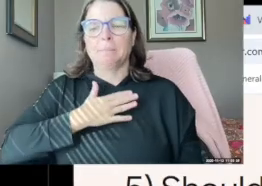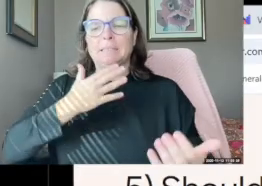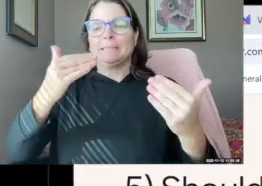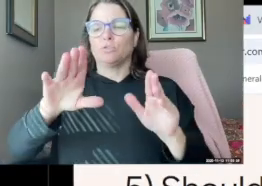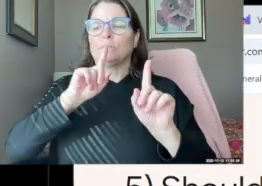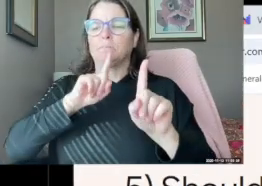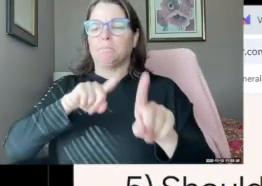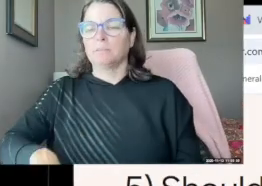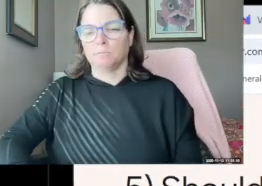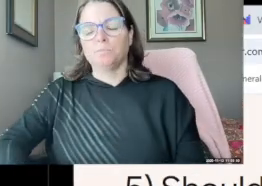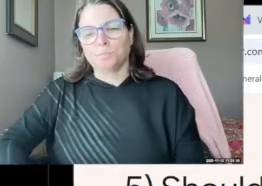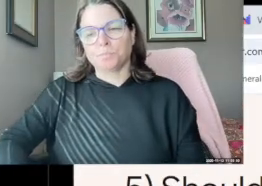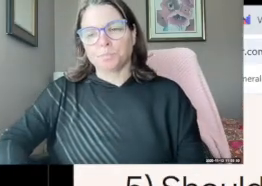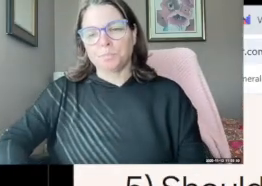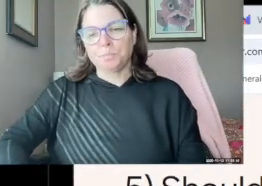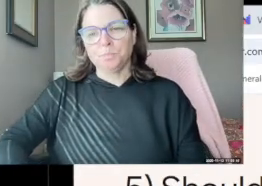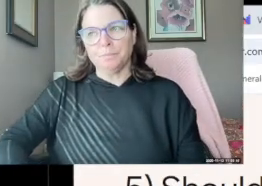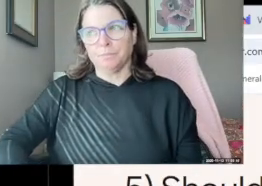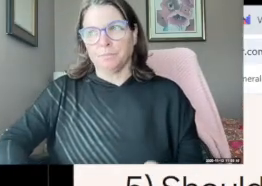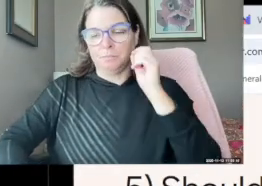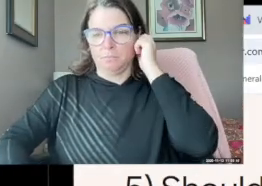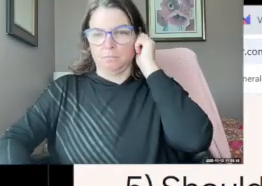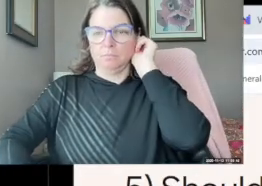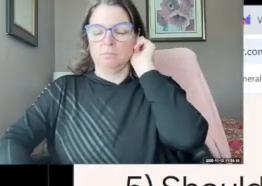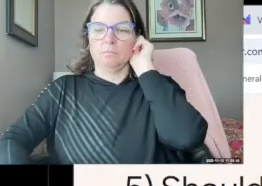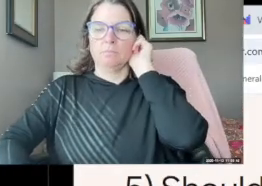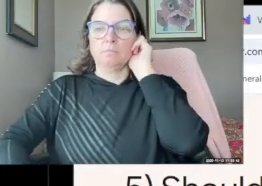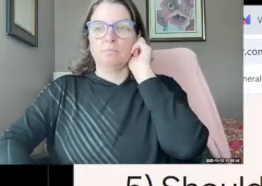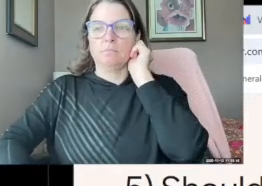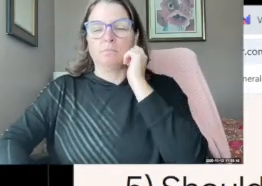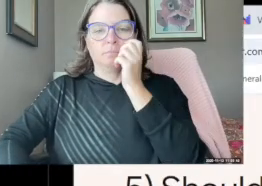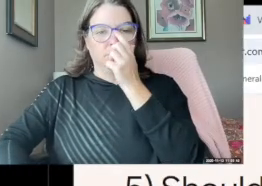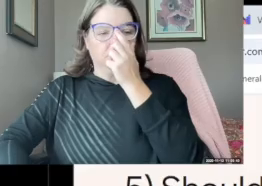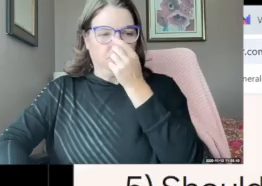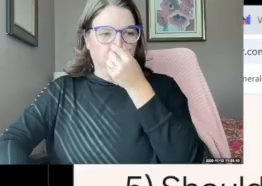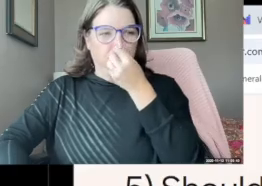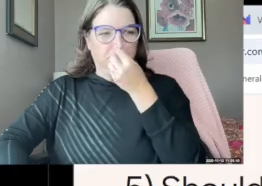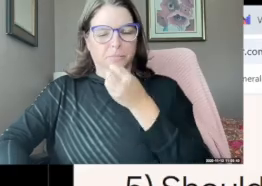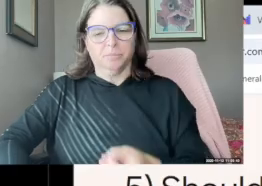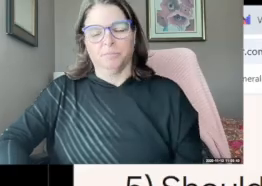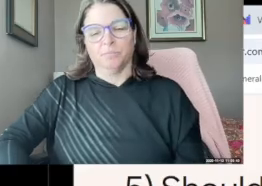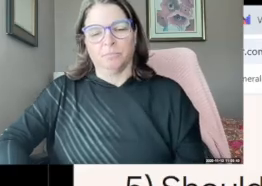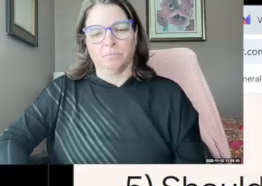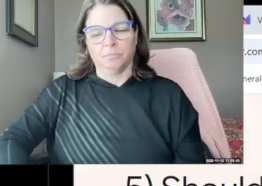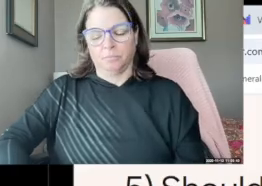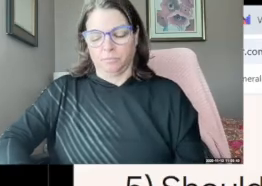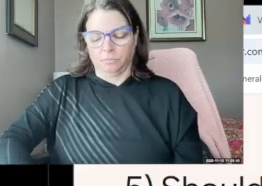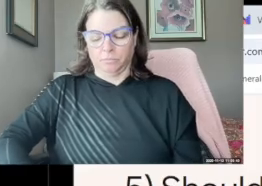fixed. Unsure, I don't know about this. And other. Please enter your responses.